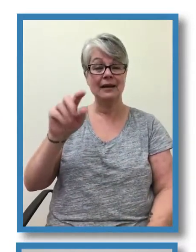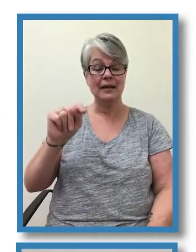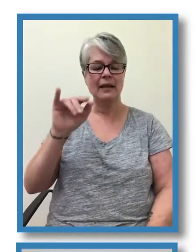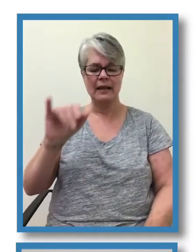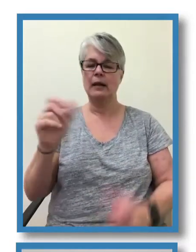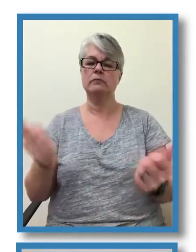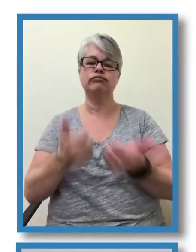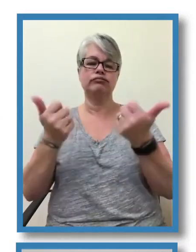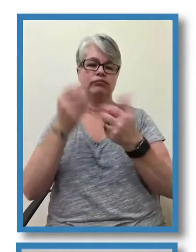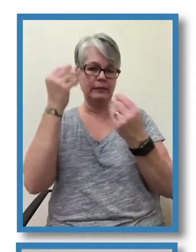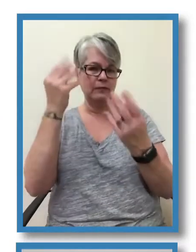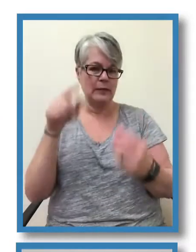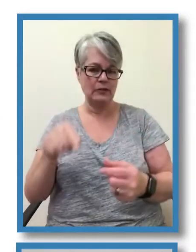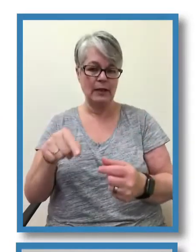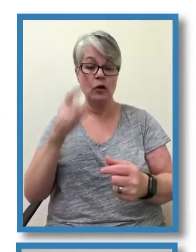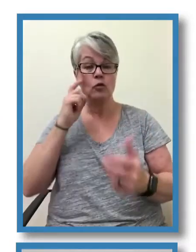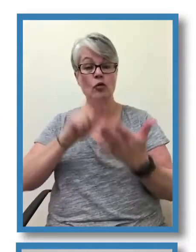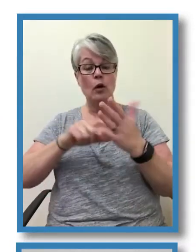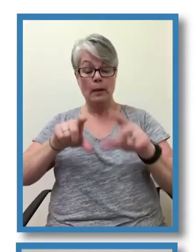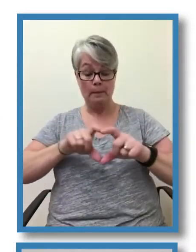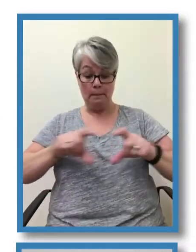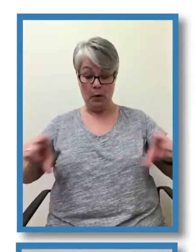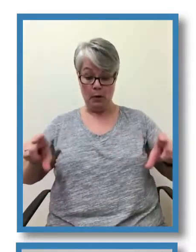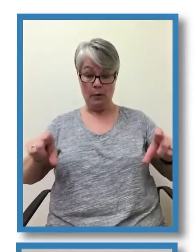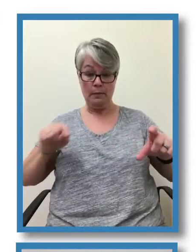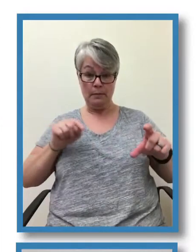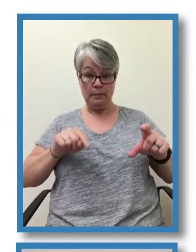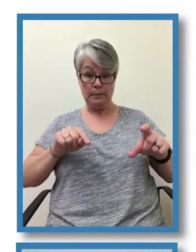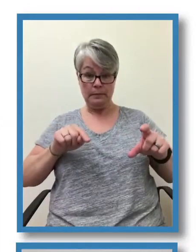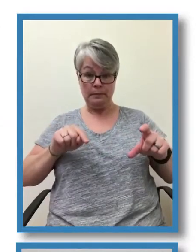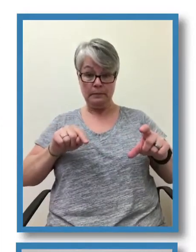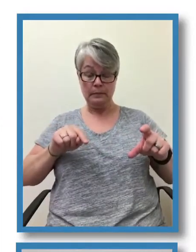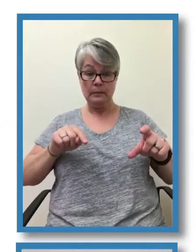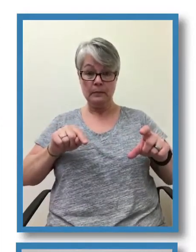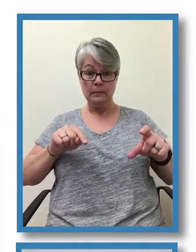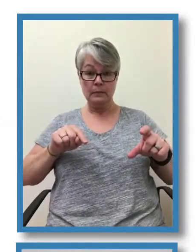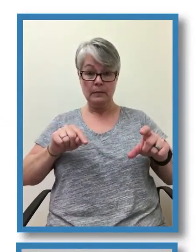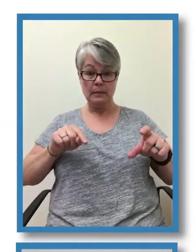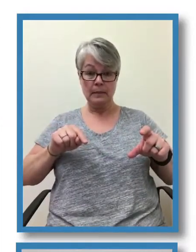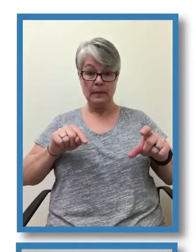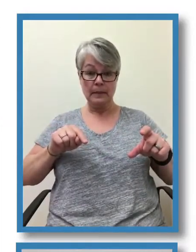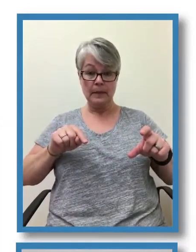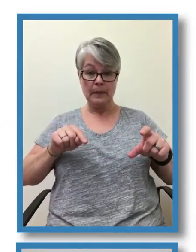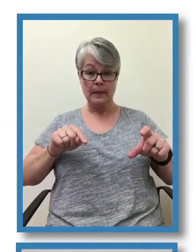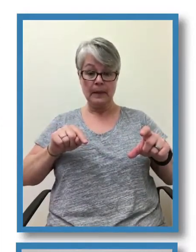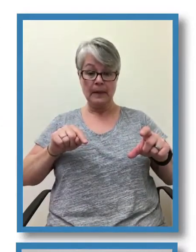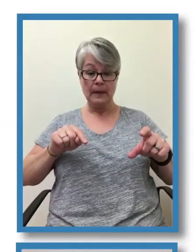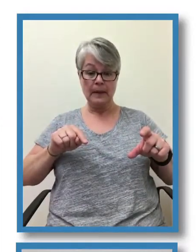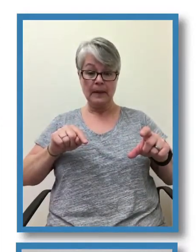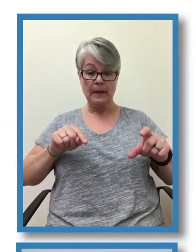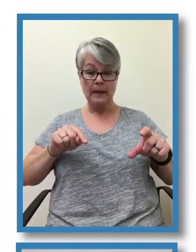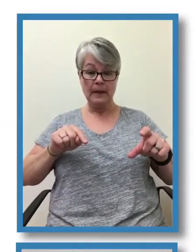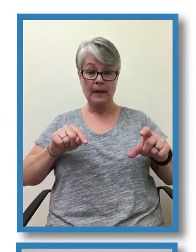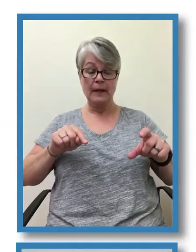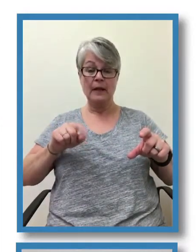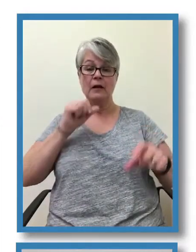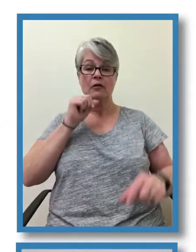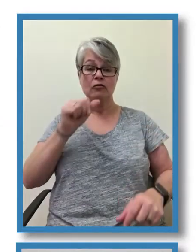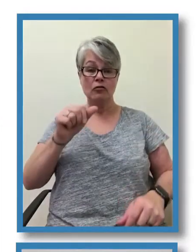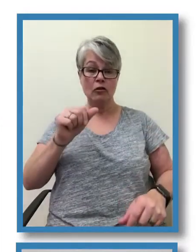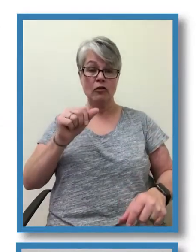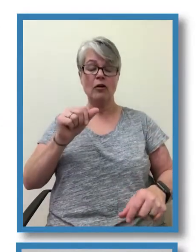non-refined grains, fruit and vegetables, legumes, seeds, some dairy products, olive oil and